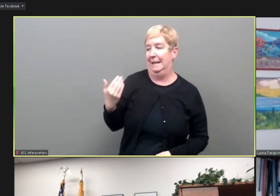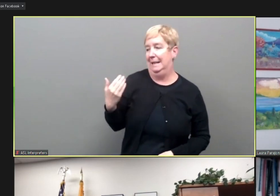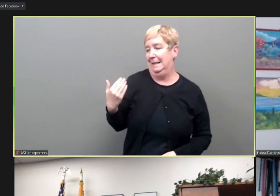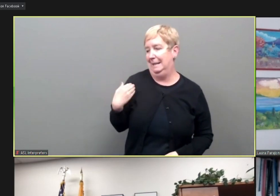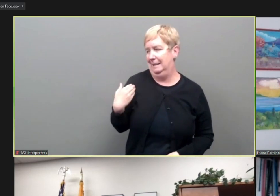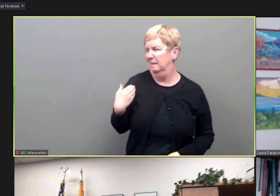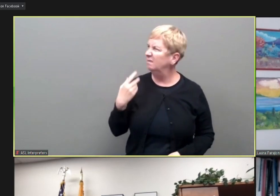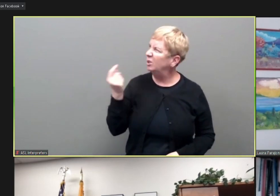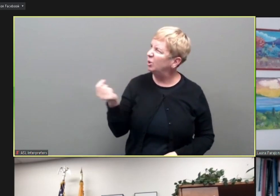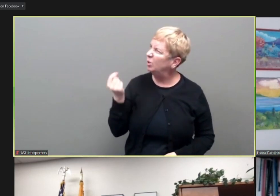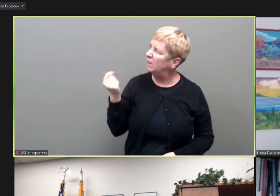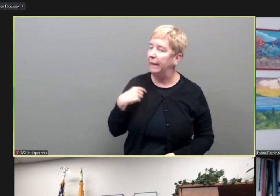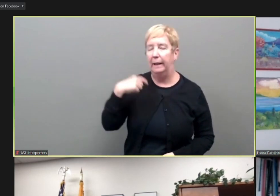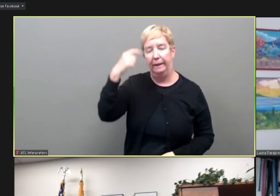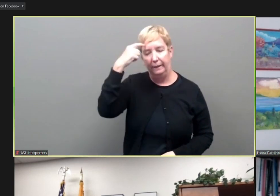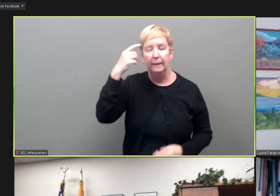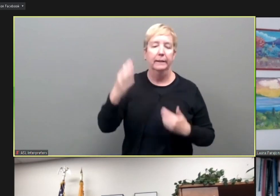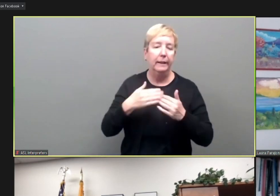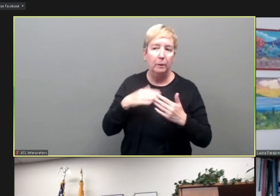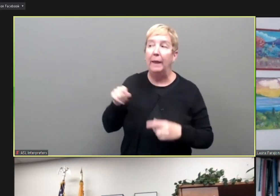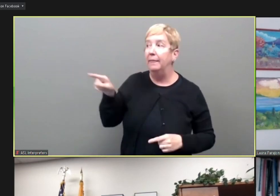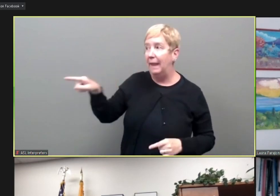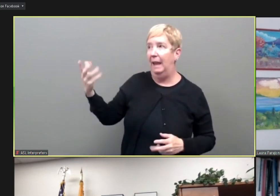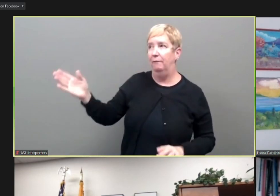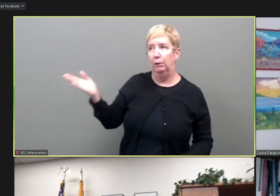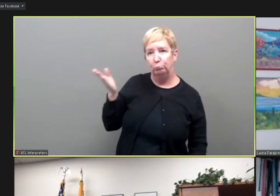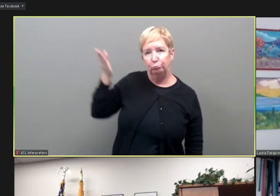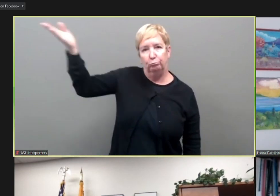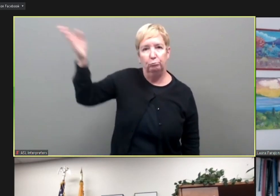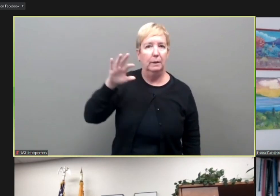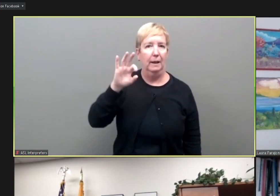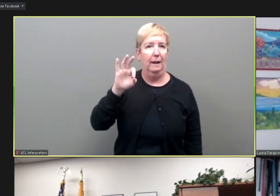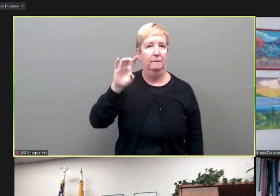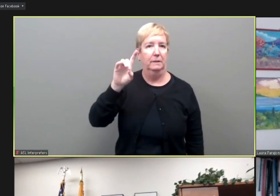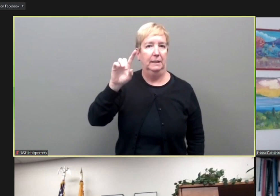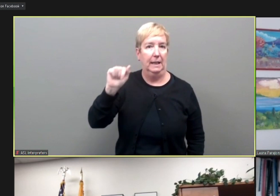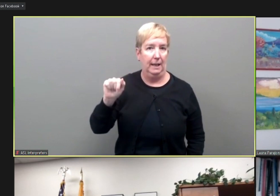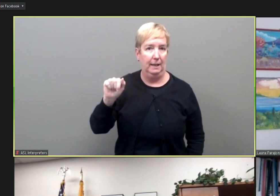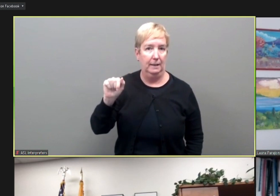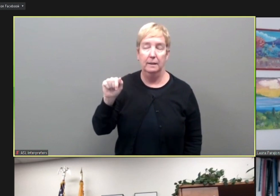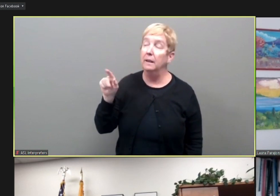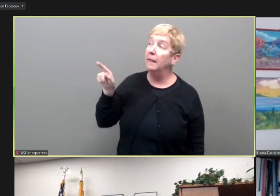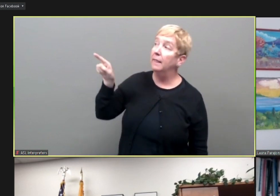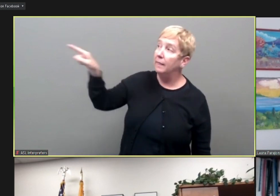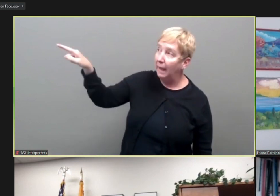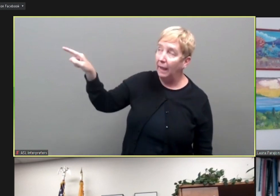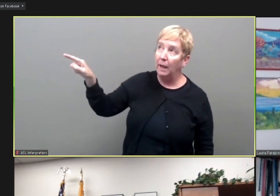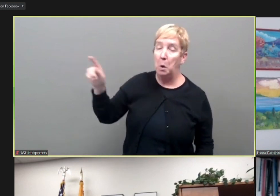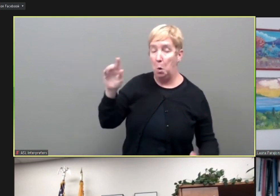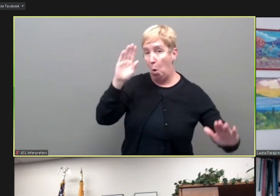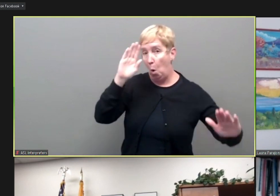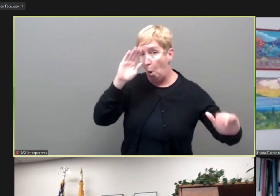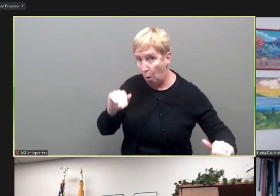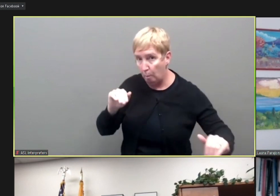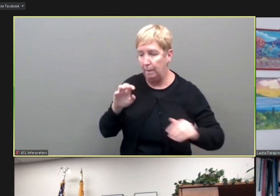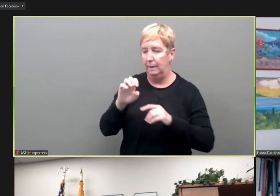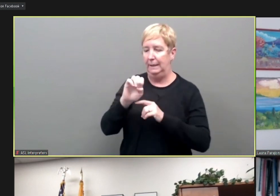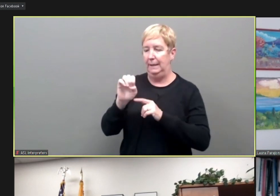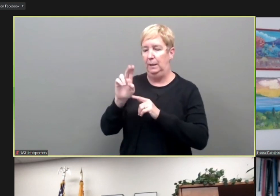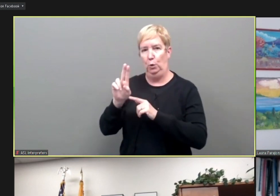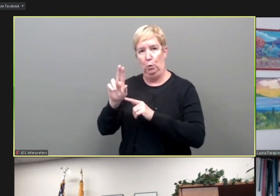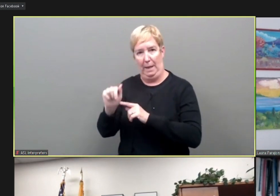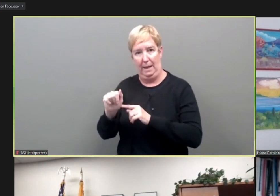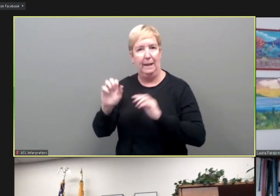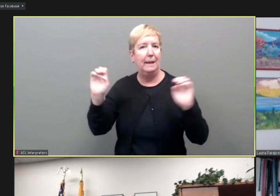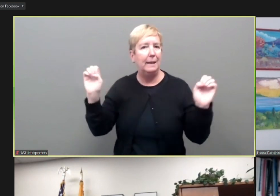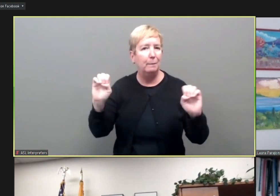data to the FDA, and they were hoping to have a hearing for EUA for vaccination for kids